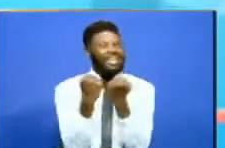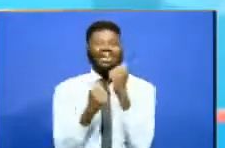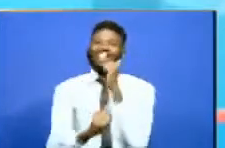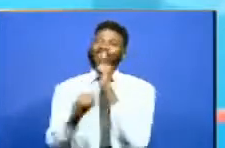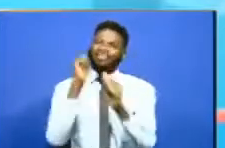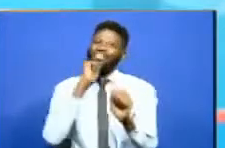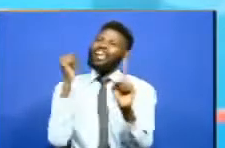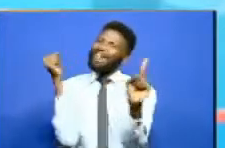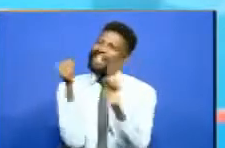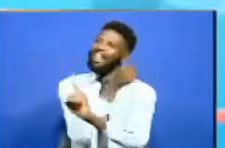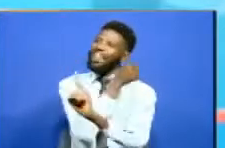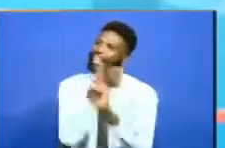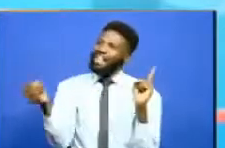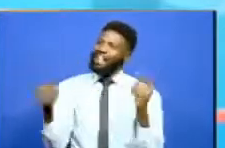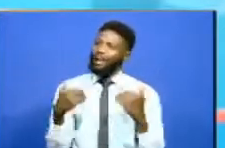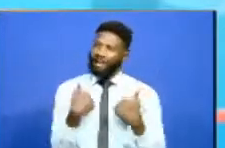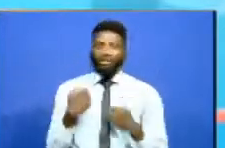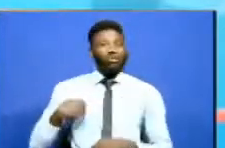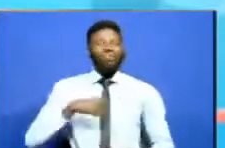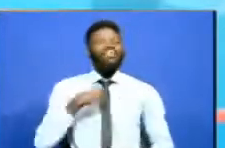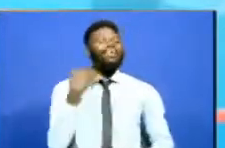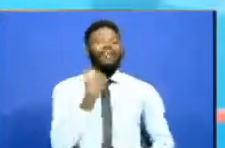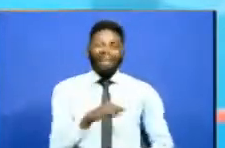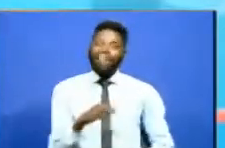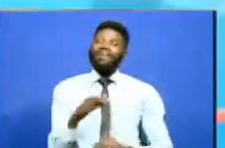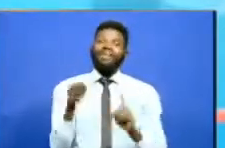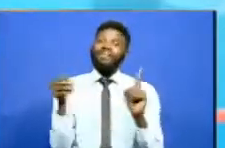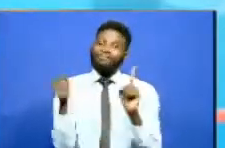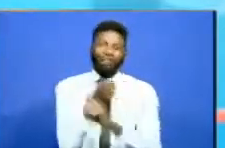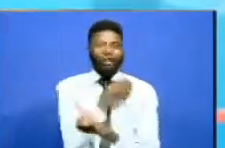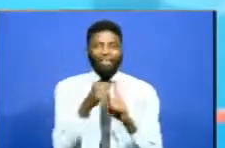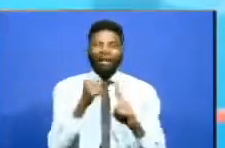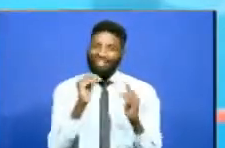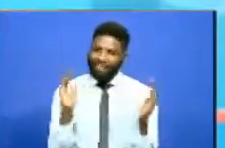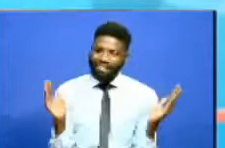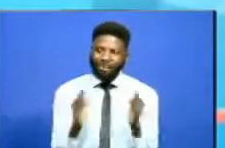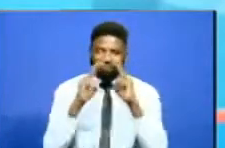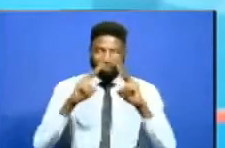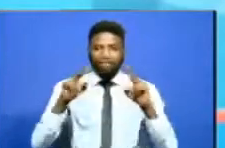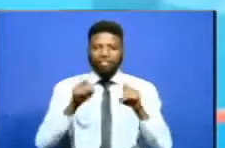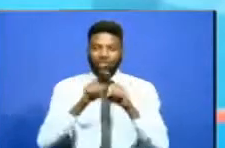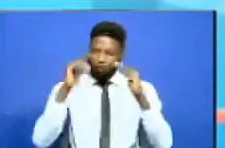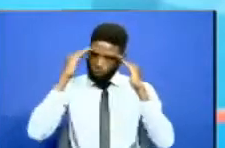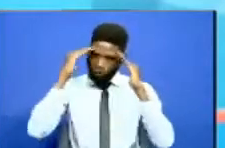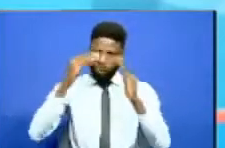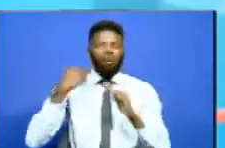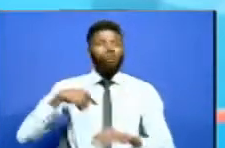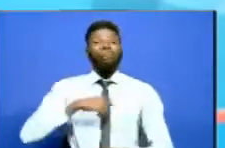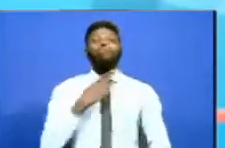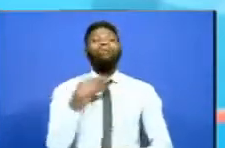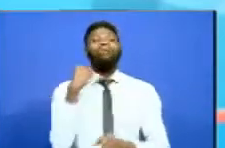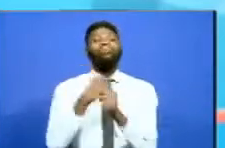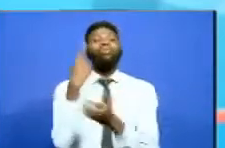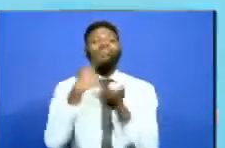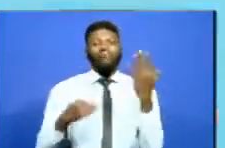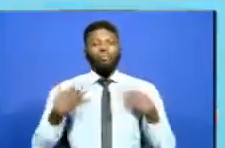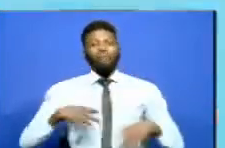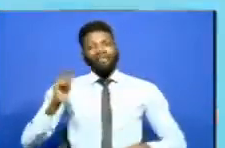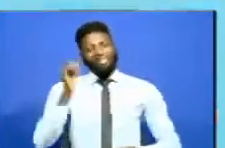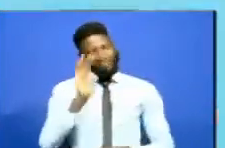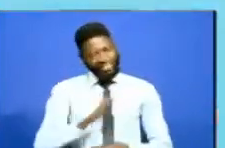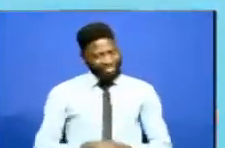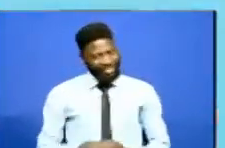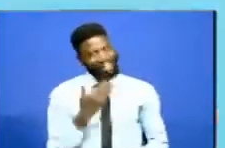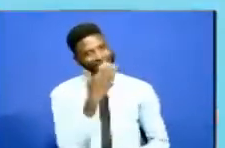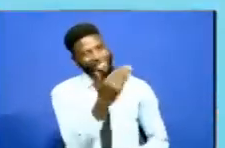it violence. We don't want violence. Thank you so much. And so let us promote peace and focus on what we want to do for the people of Kenya. Thank you so much.